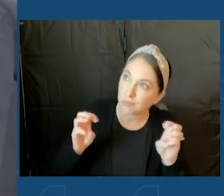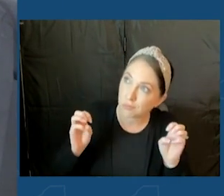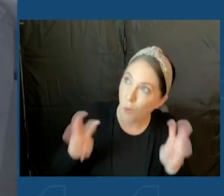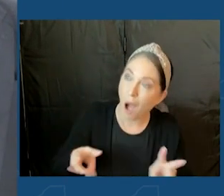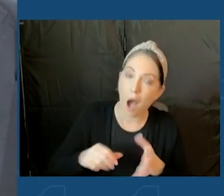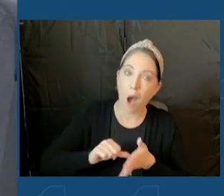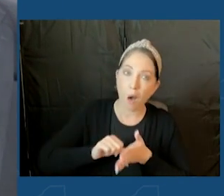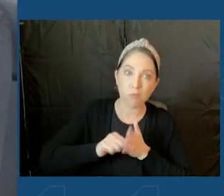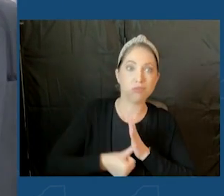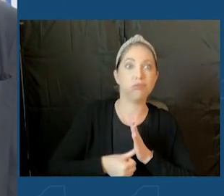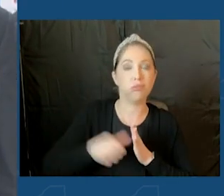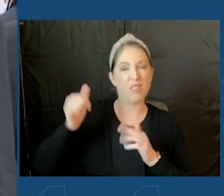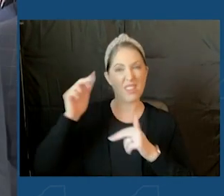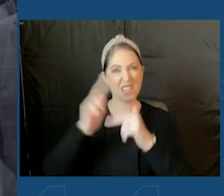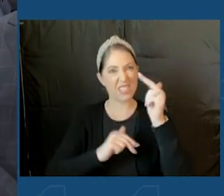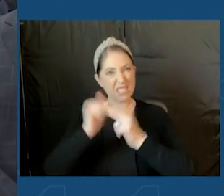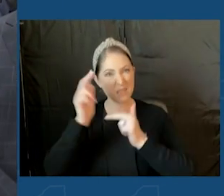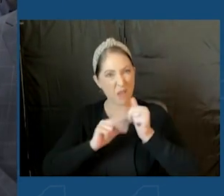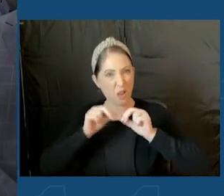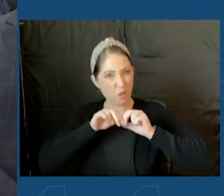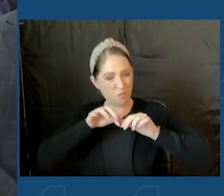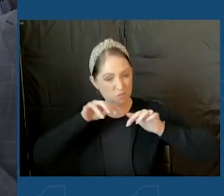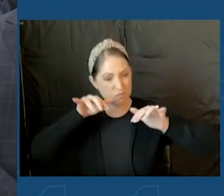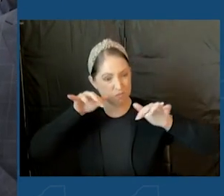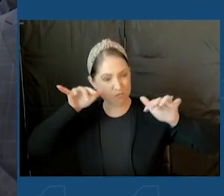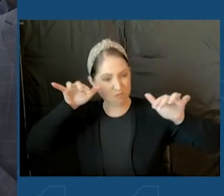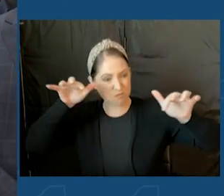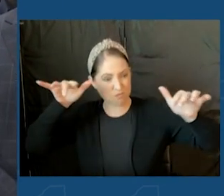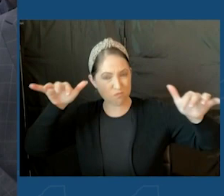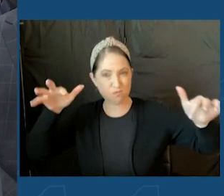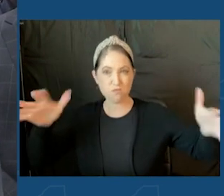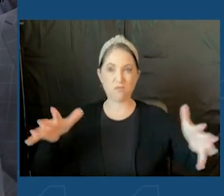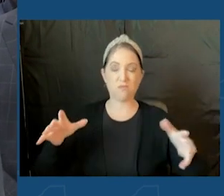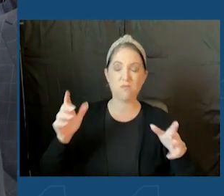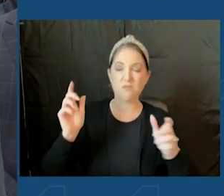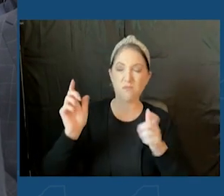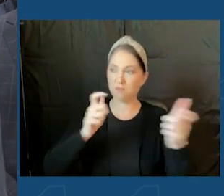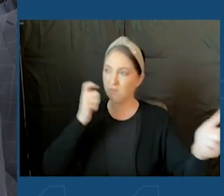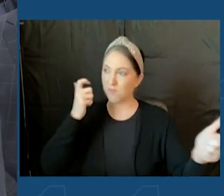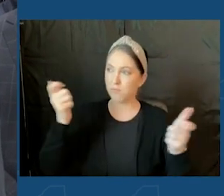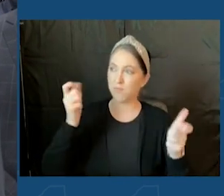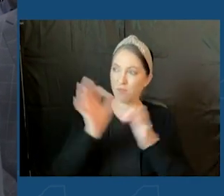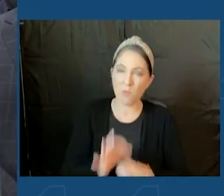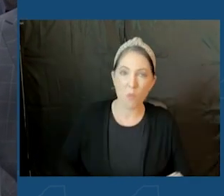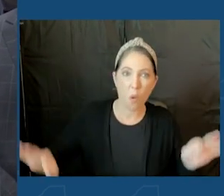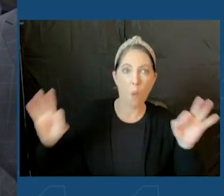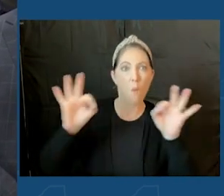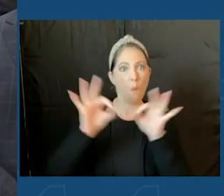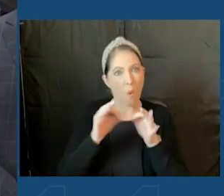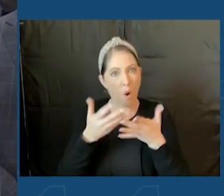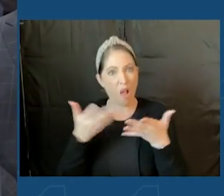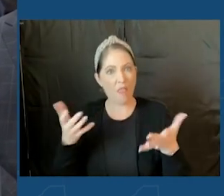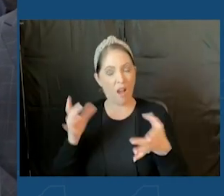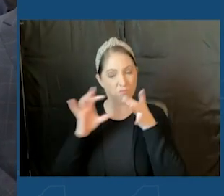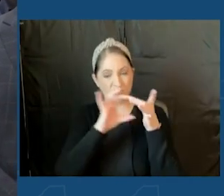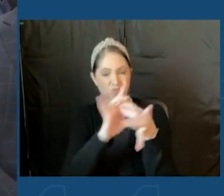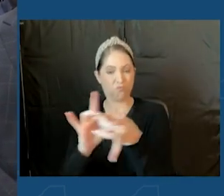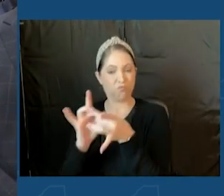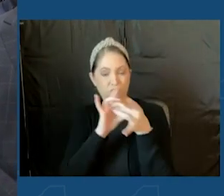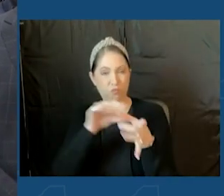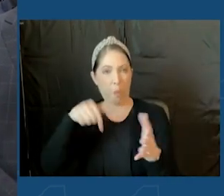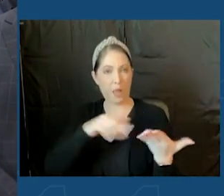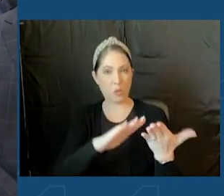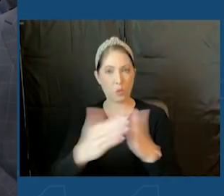how it has expanded and morphed into such a critical lifeline for this community and connecting the